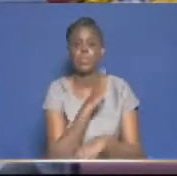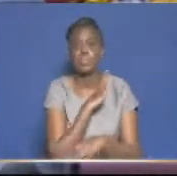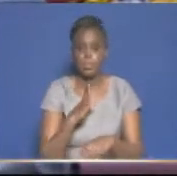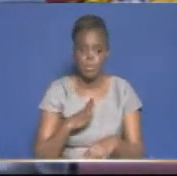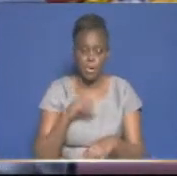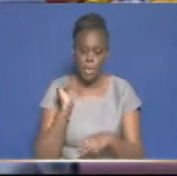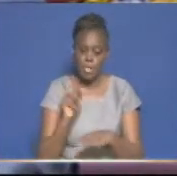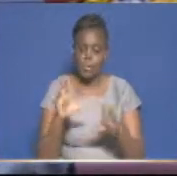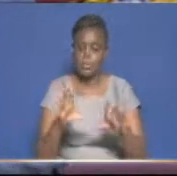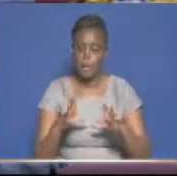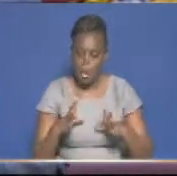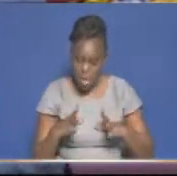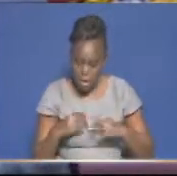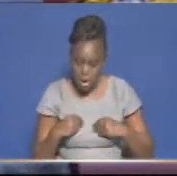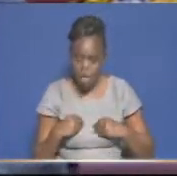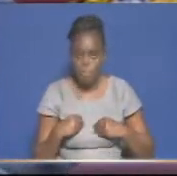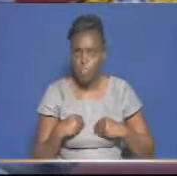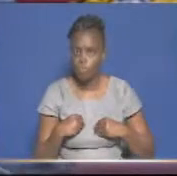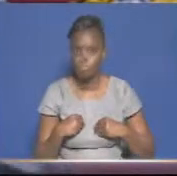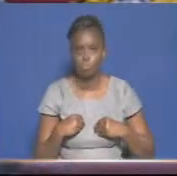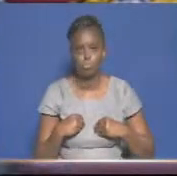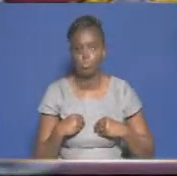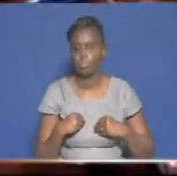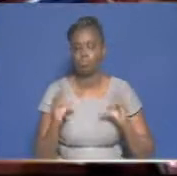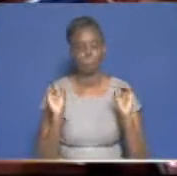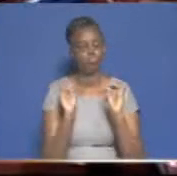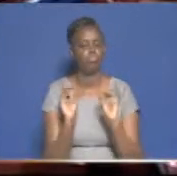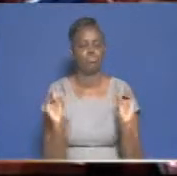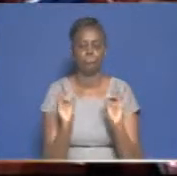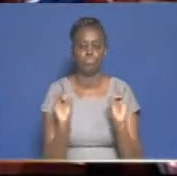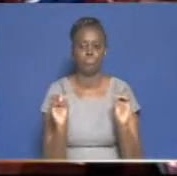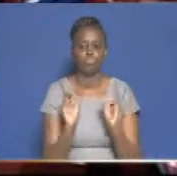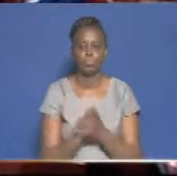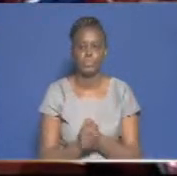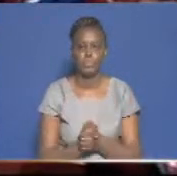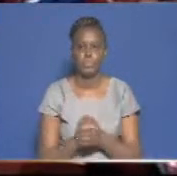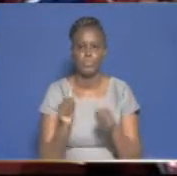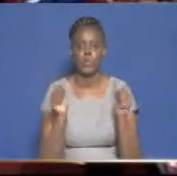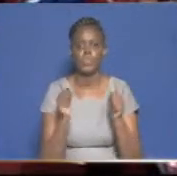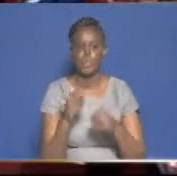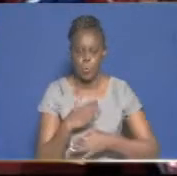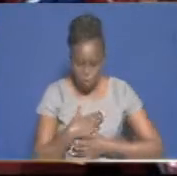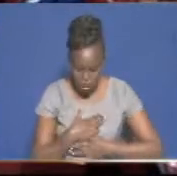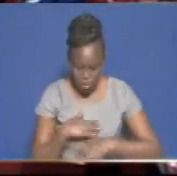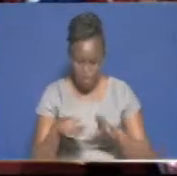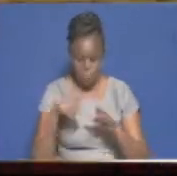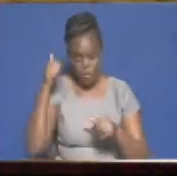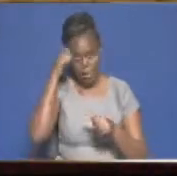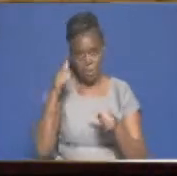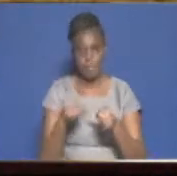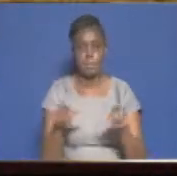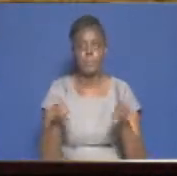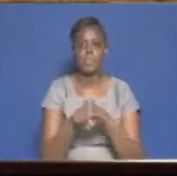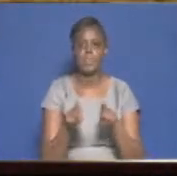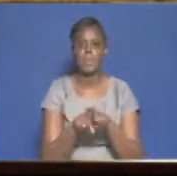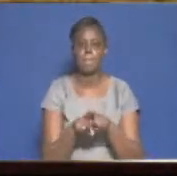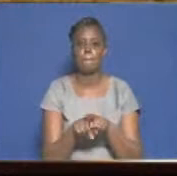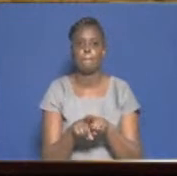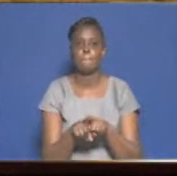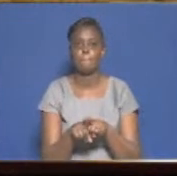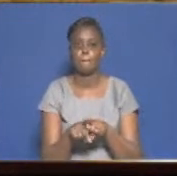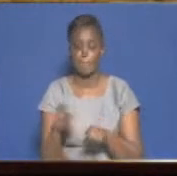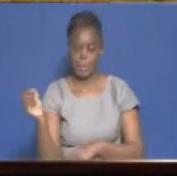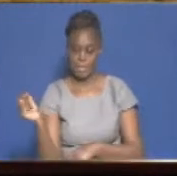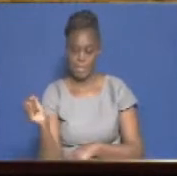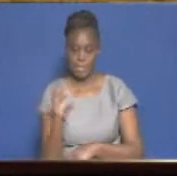not be allowed to go through. Thank you, Mr. Speaker. Well, honourable members, I remember also the Salaries